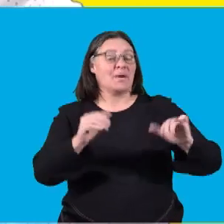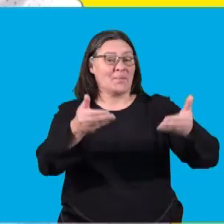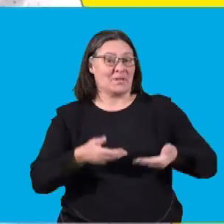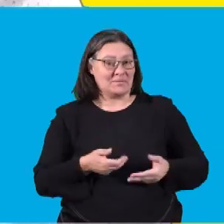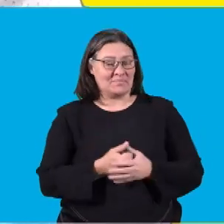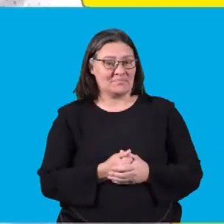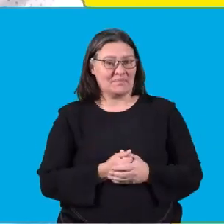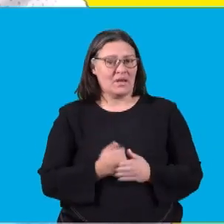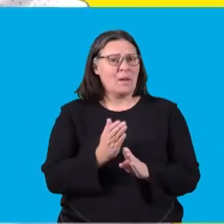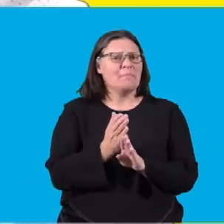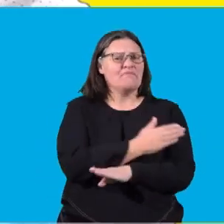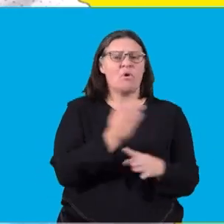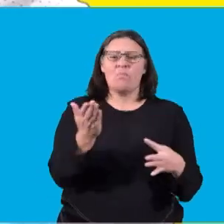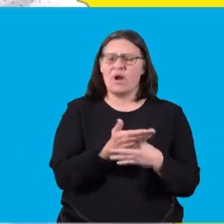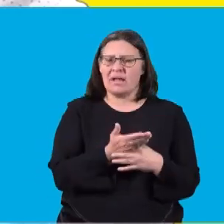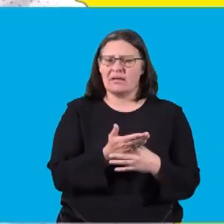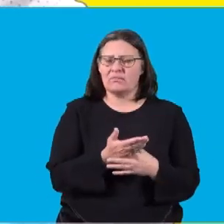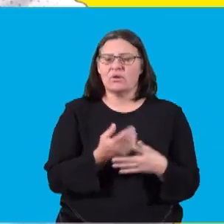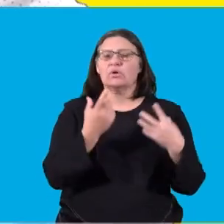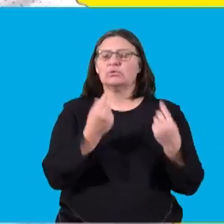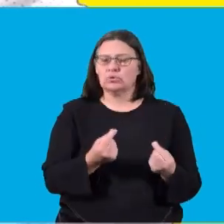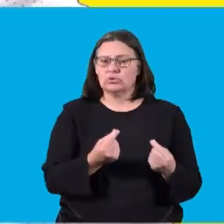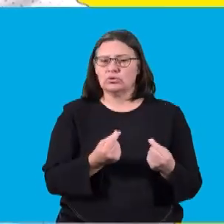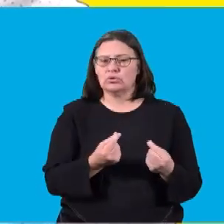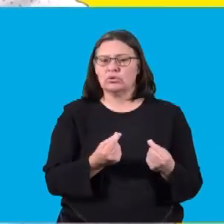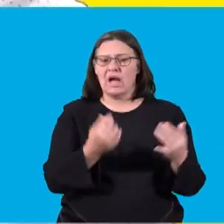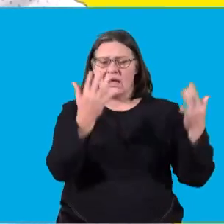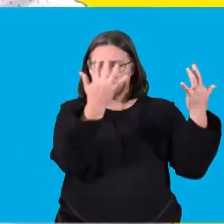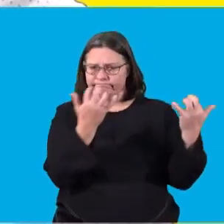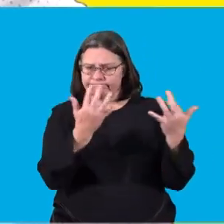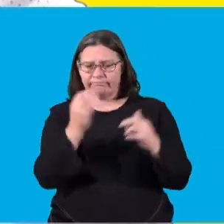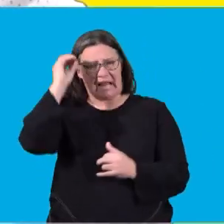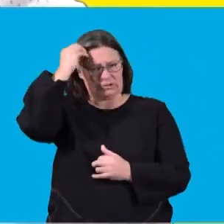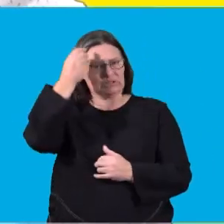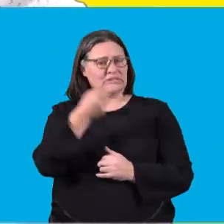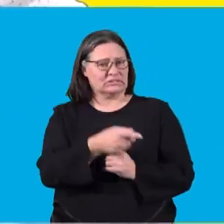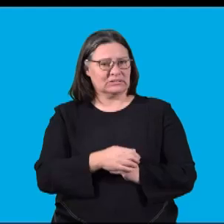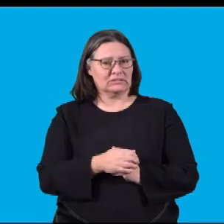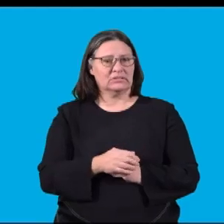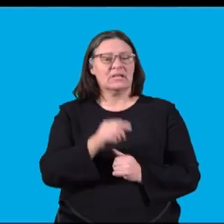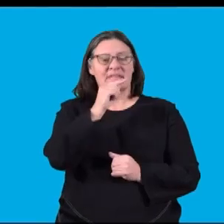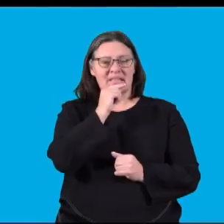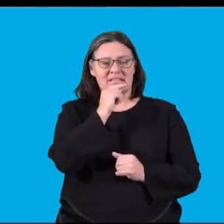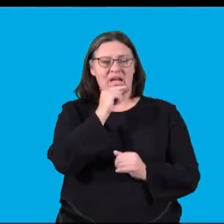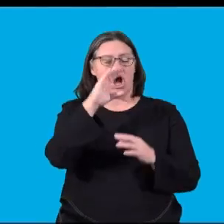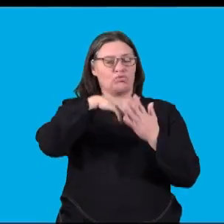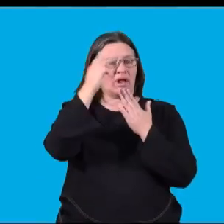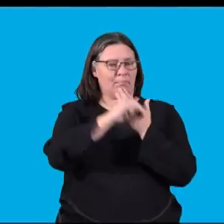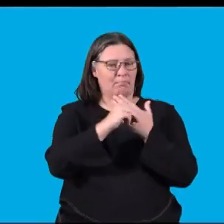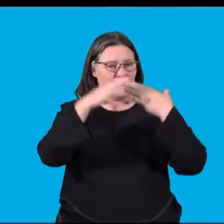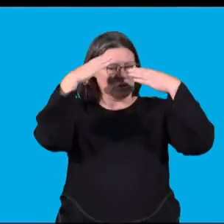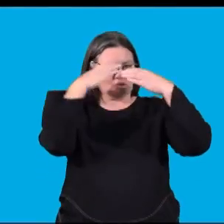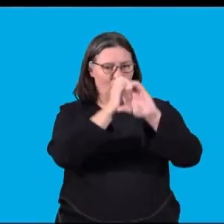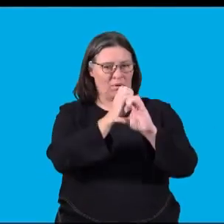Welcome back, dear learners. Before the ad break, we did interesting calculations, and now this is the curriculum scope